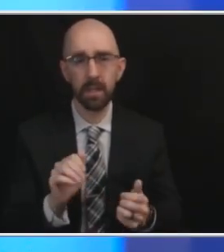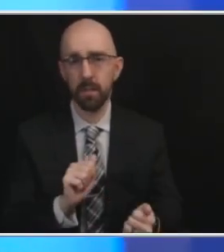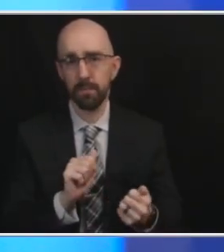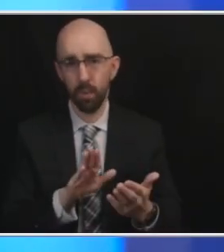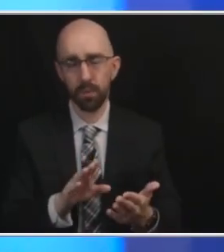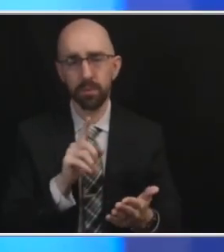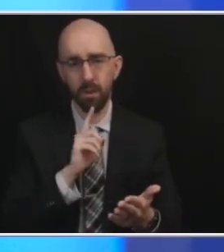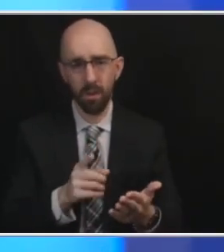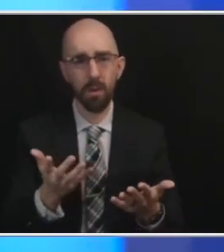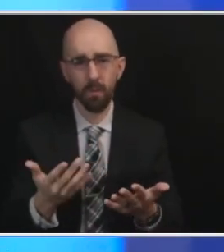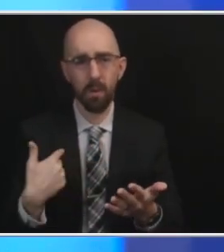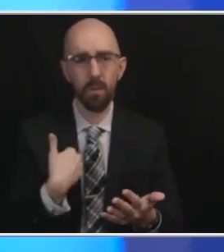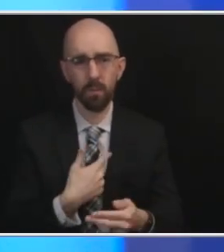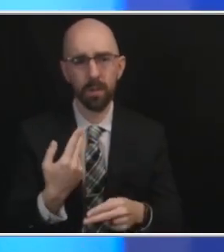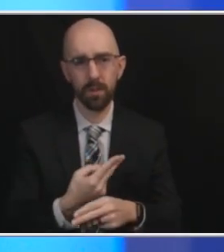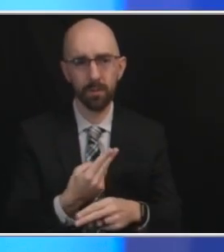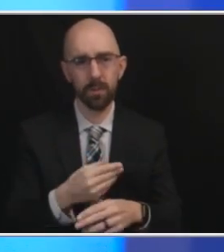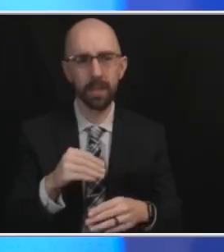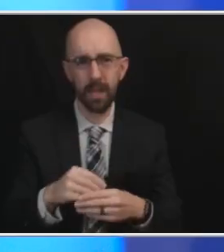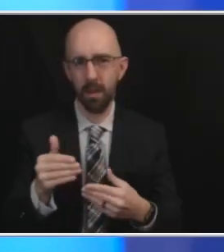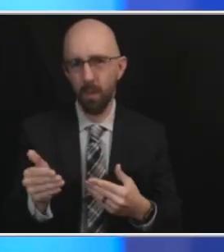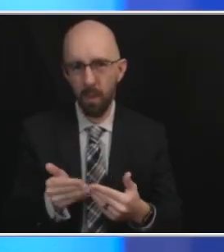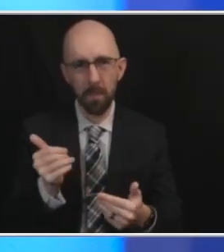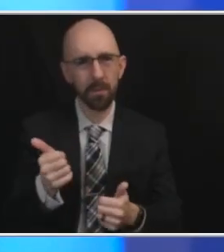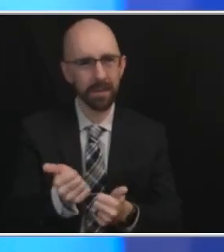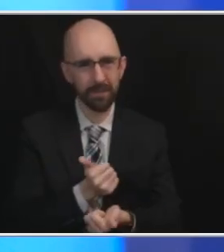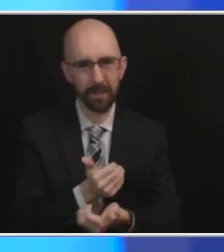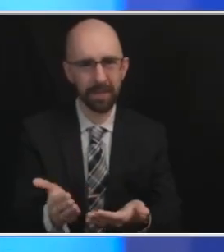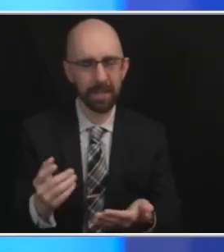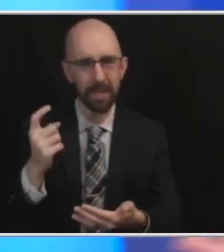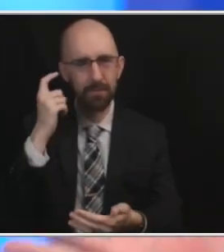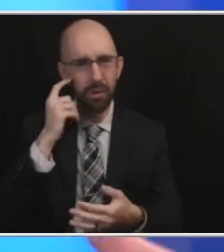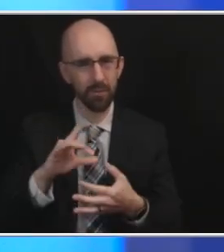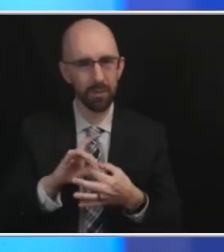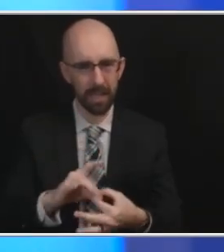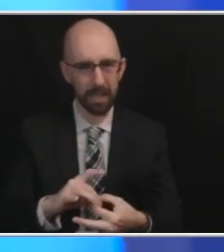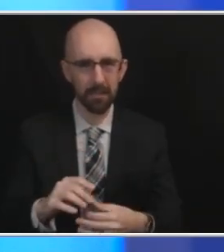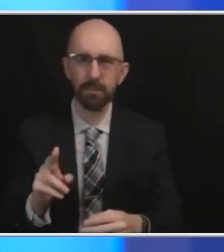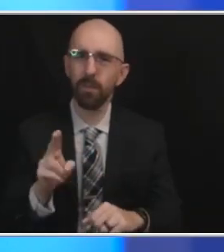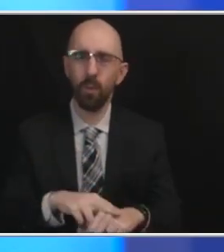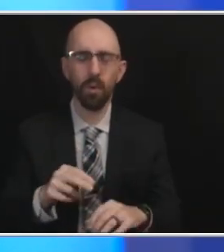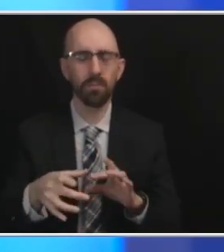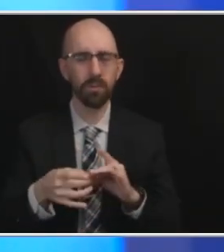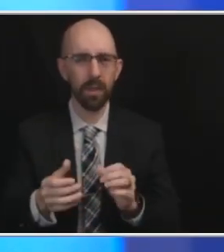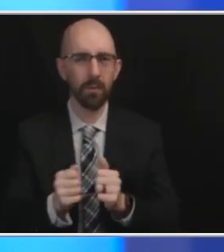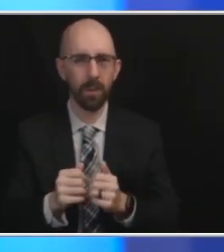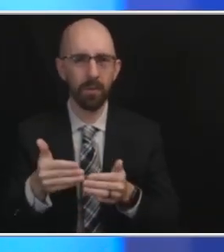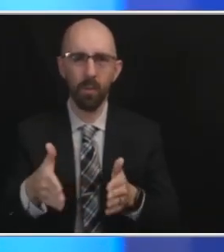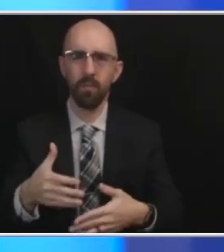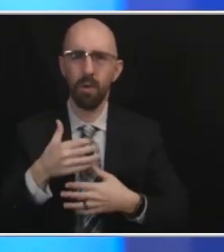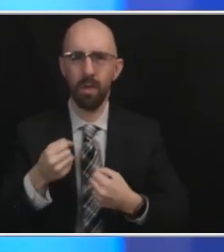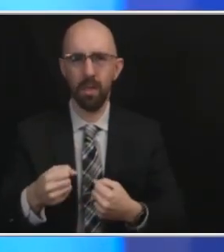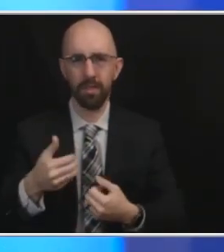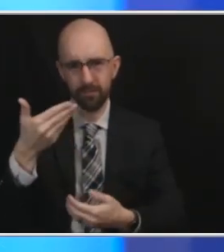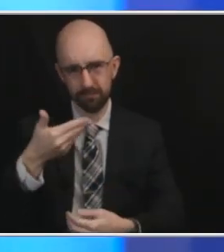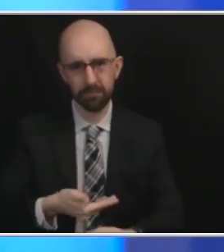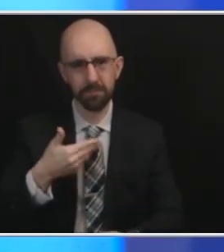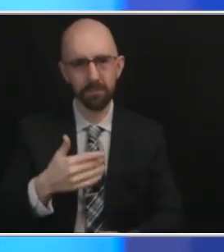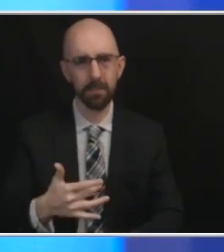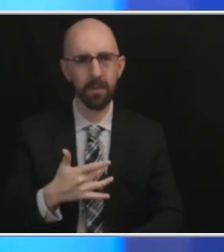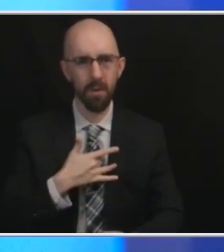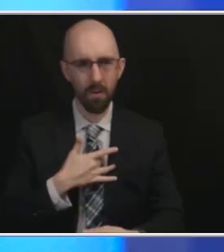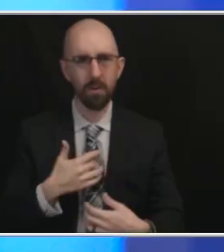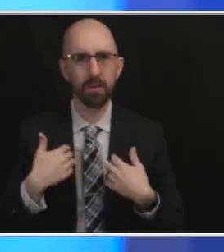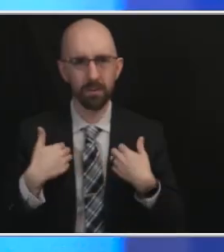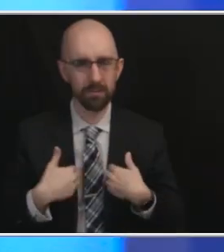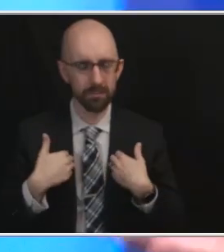we use in almost everything neurologic, and of course it can apply to our overall health as well, certainly our cardiovascular health. But we are